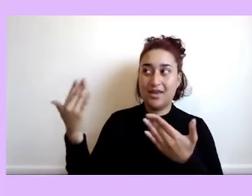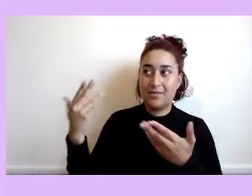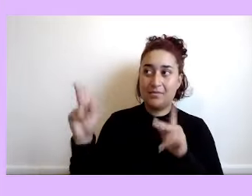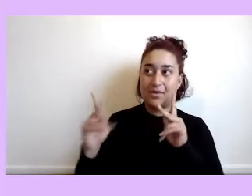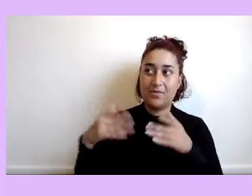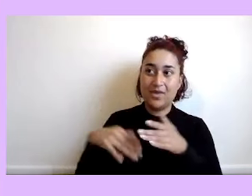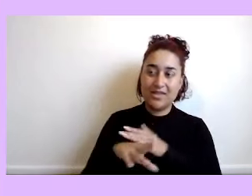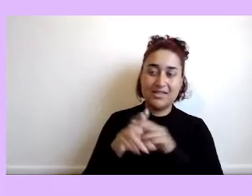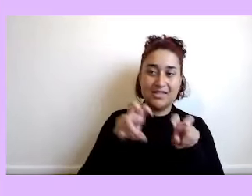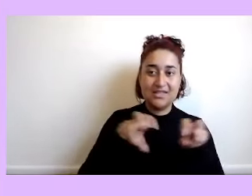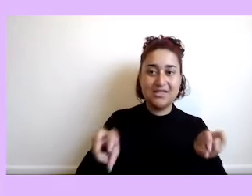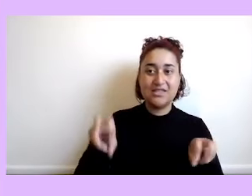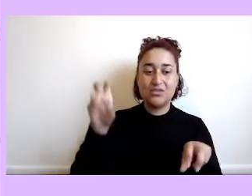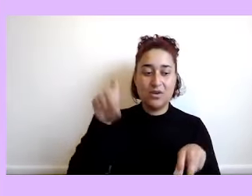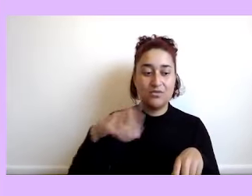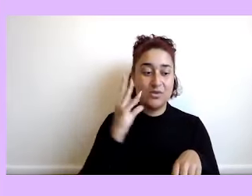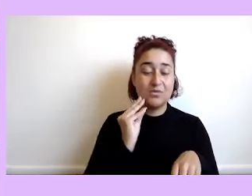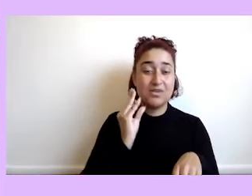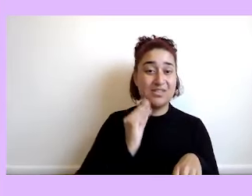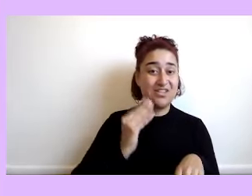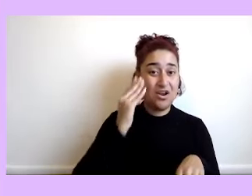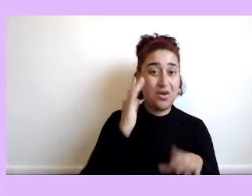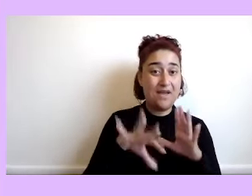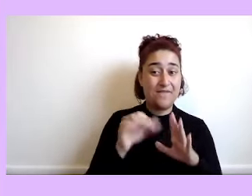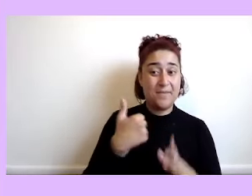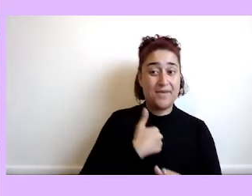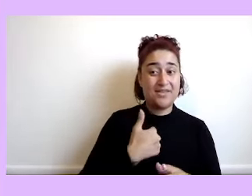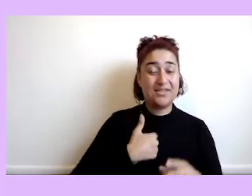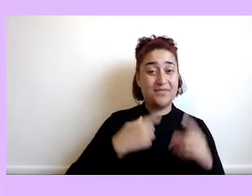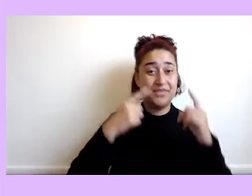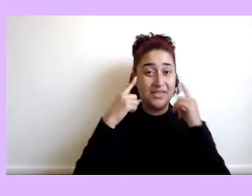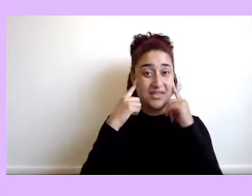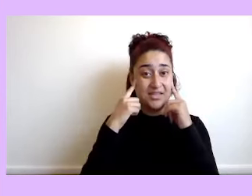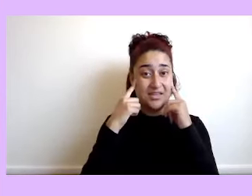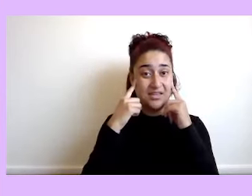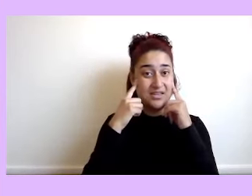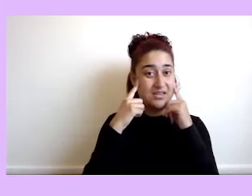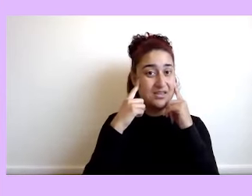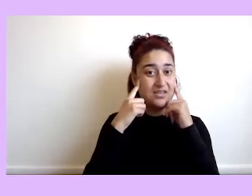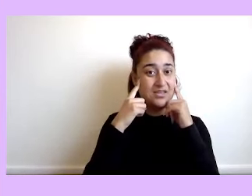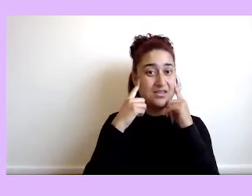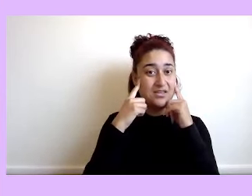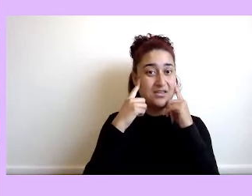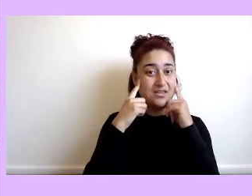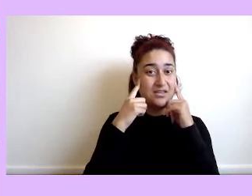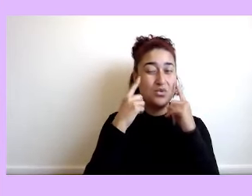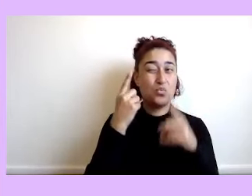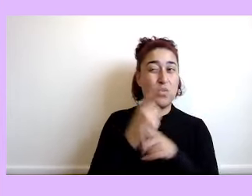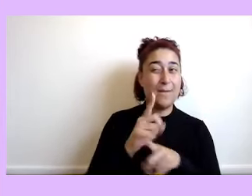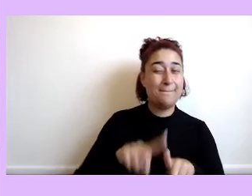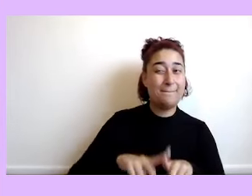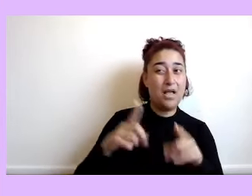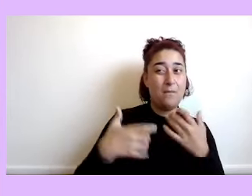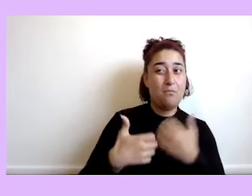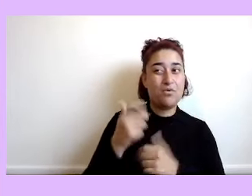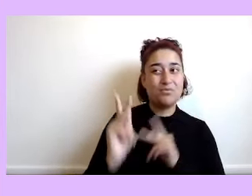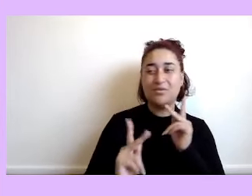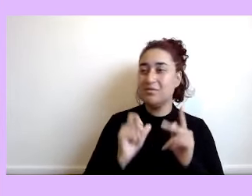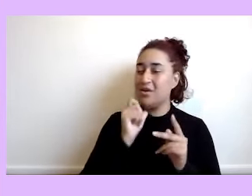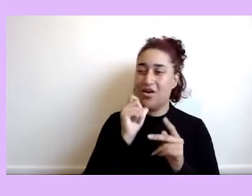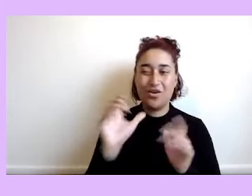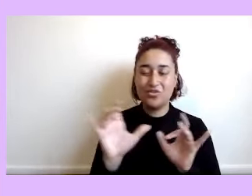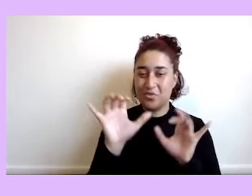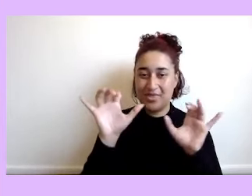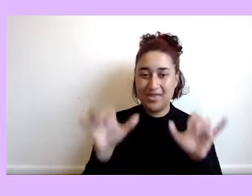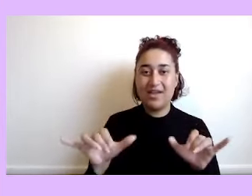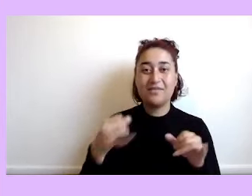have to experience it to know. And I found myself thinking, right, Beto, most folks aren't doing that. Like yeah. if